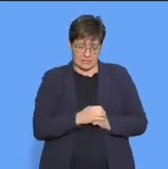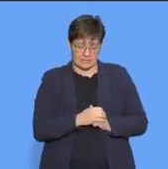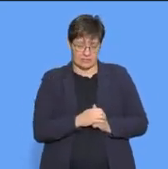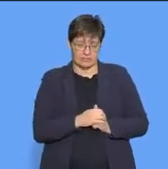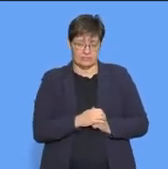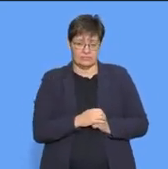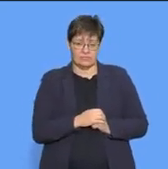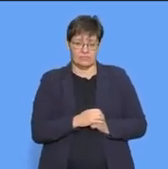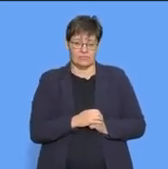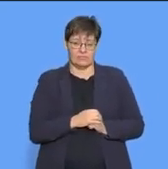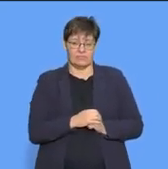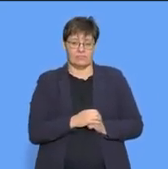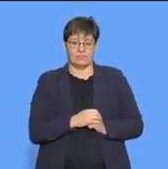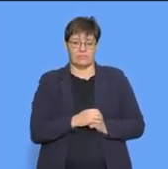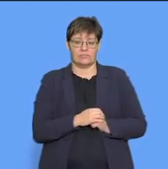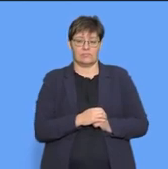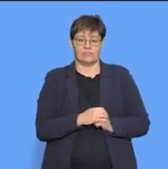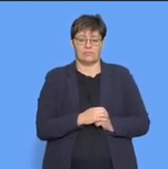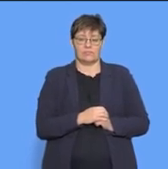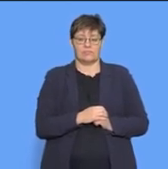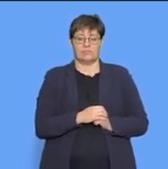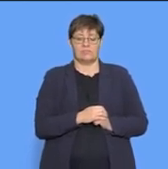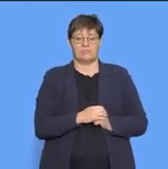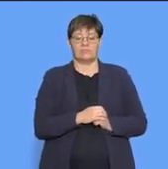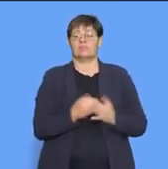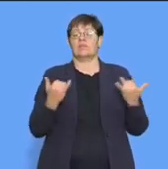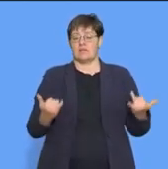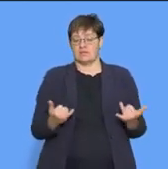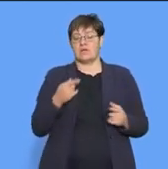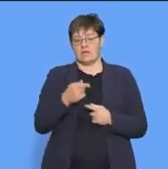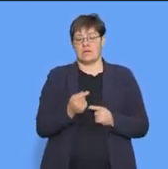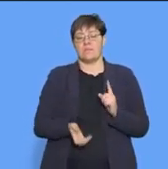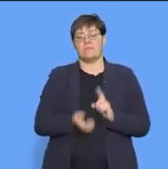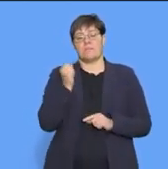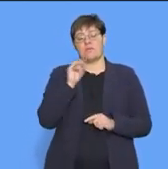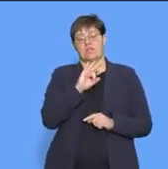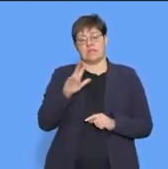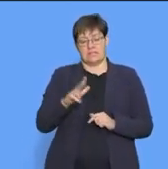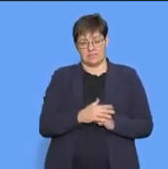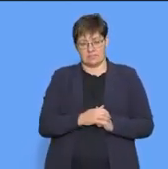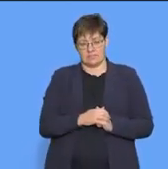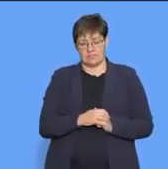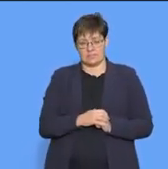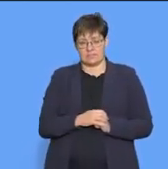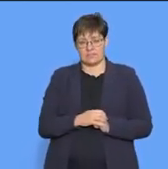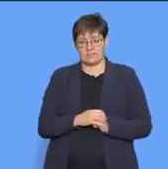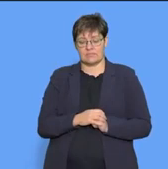angle in between. And the angle in between, remember, was 38. So therefore we put cos of 38.